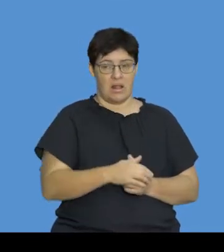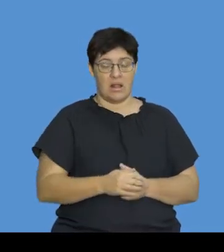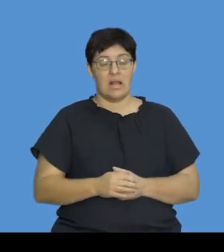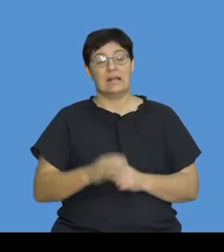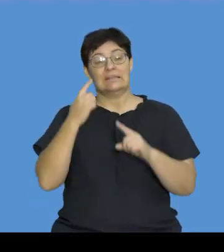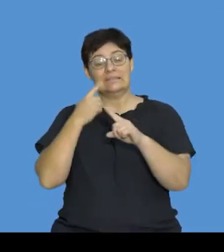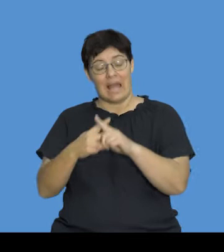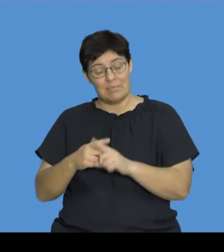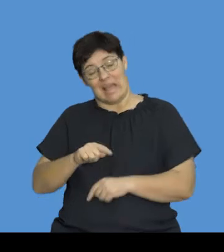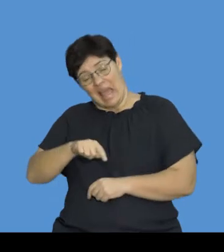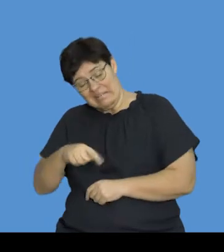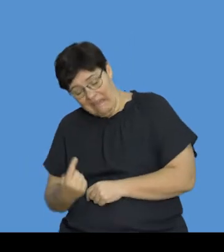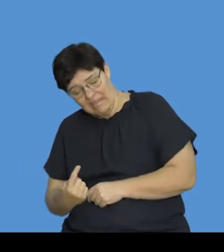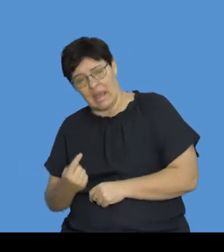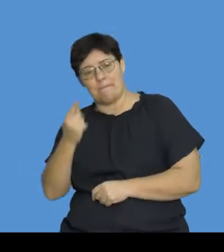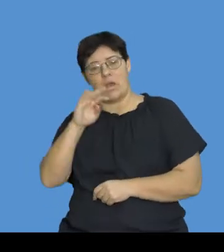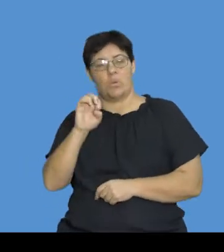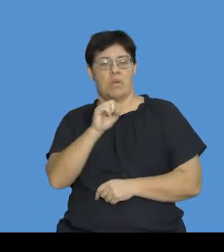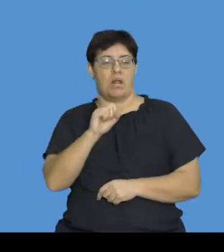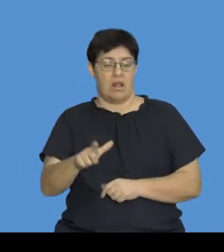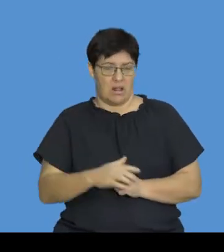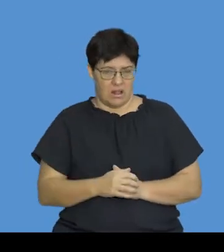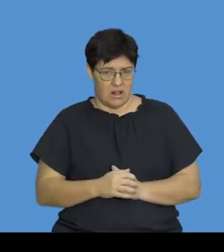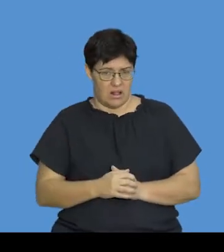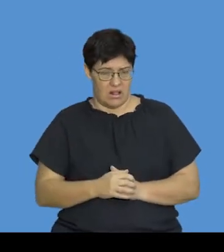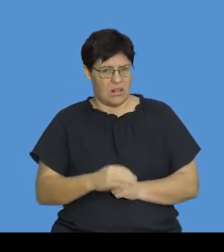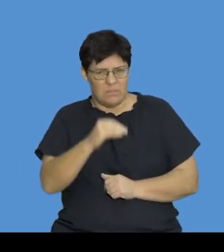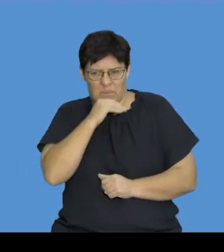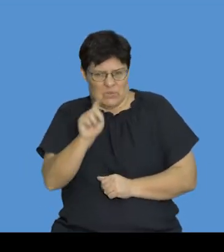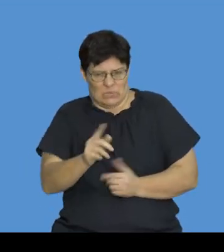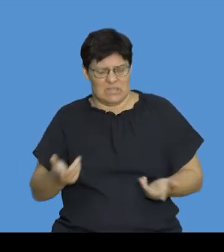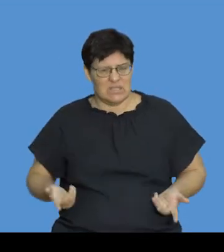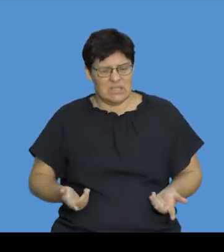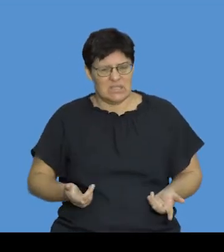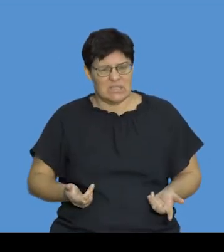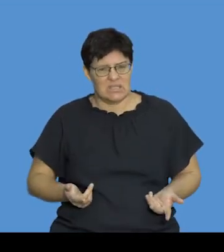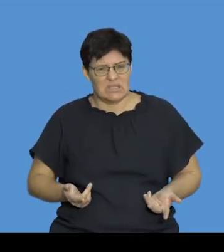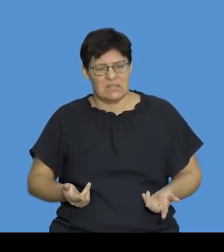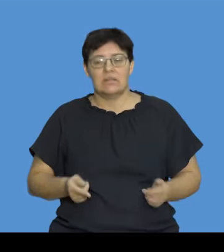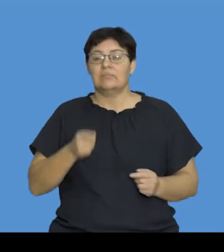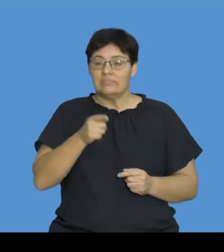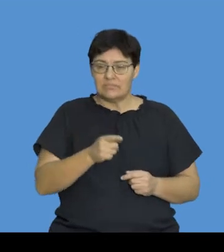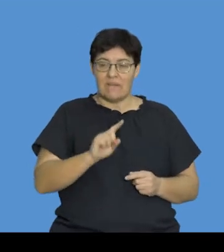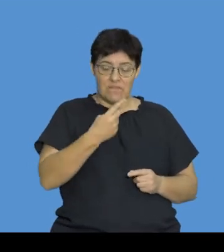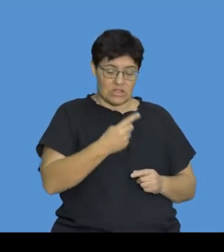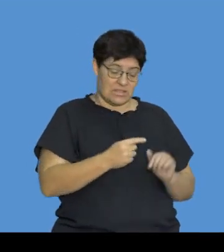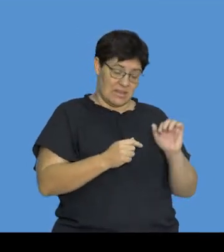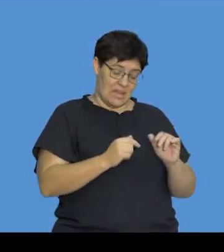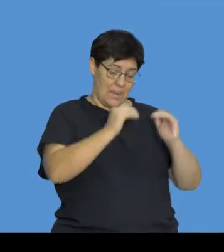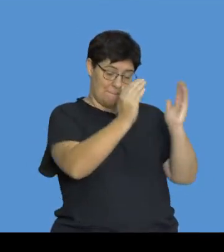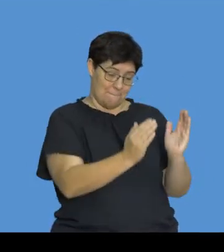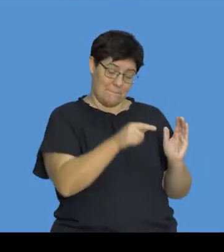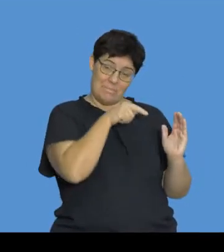by another binomial now, what this is, firstly, you will take the first term in the